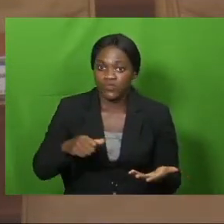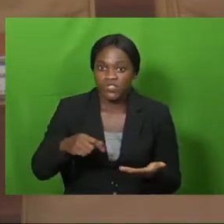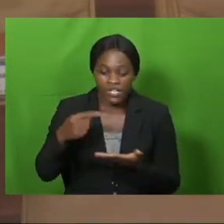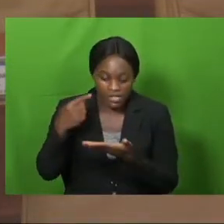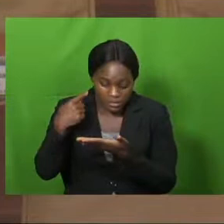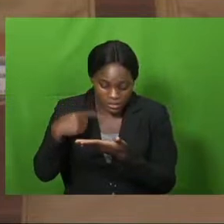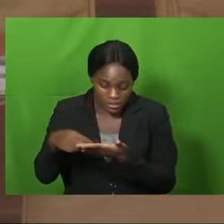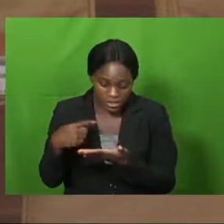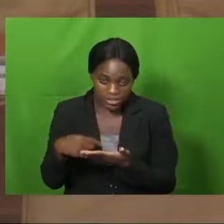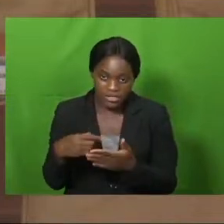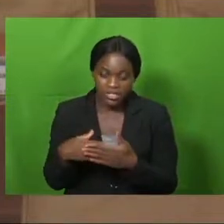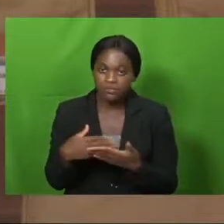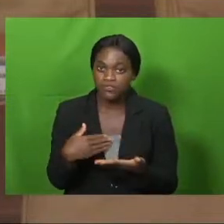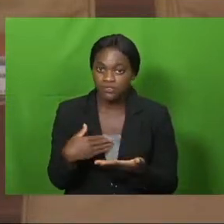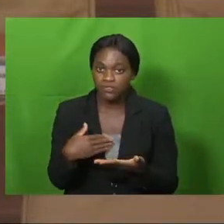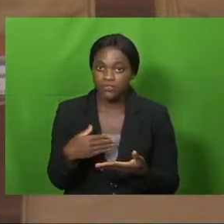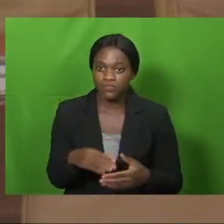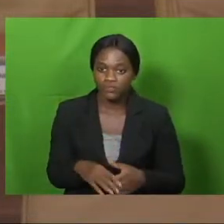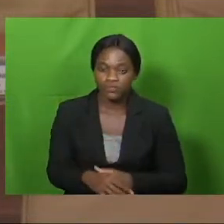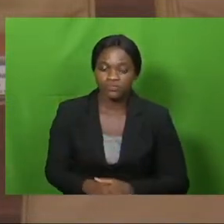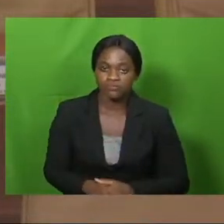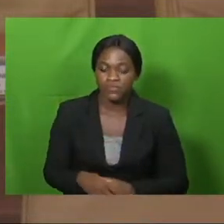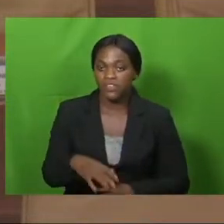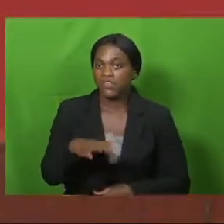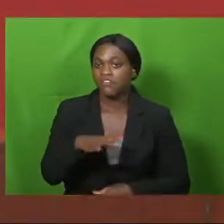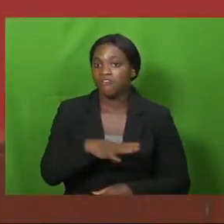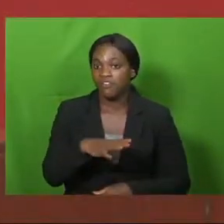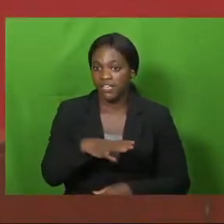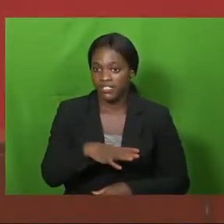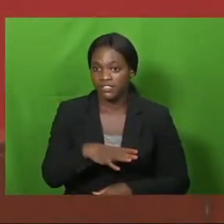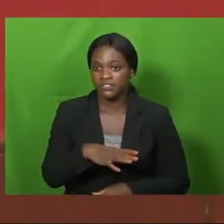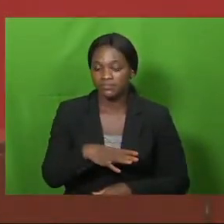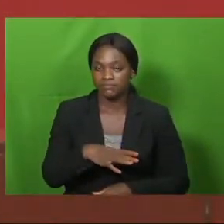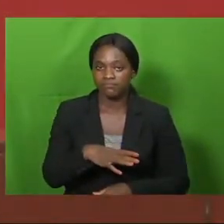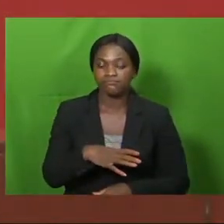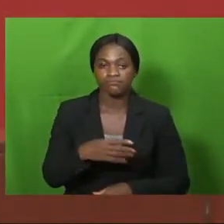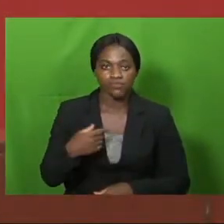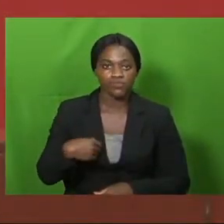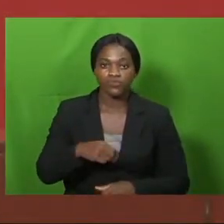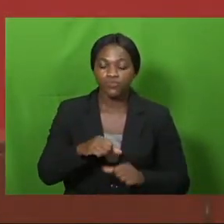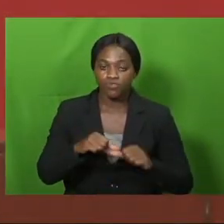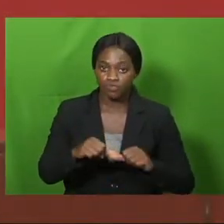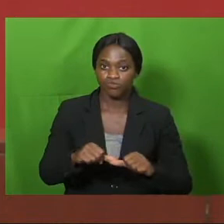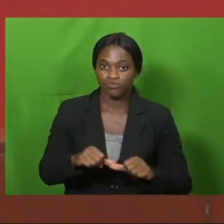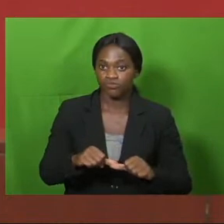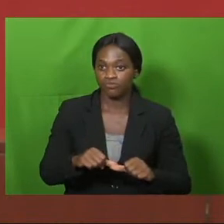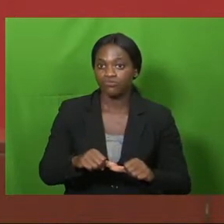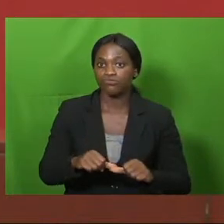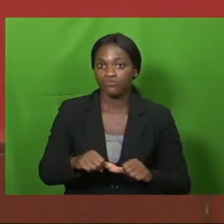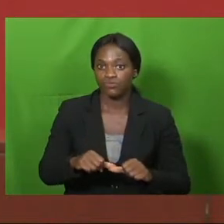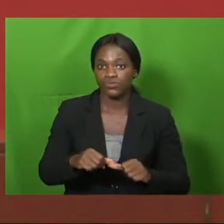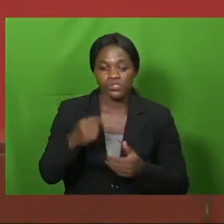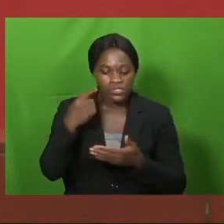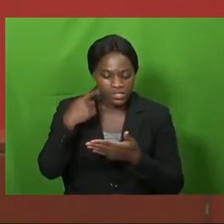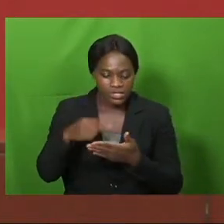Very well. We'll do further checks. But meanwhile, let the record stand as it is.